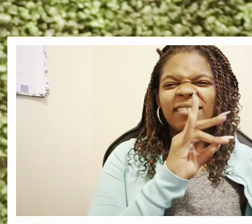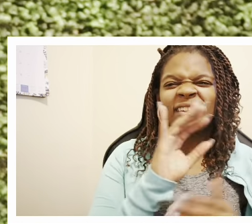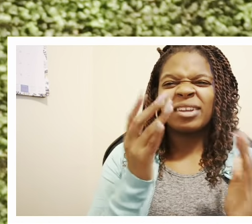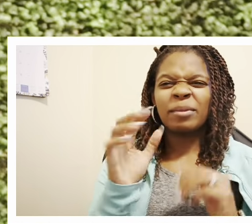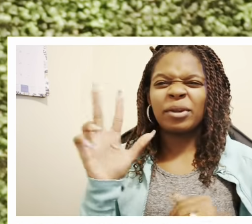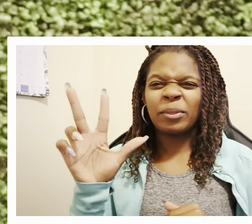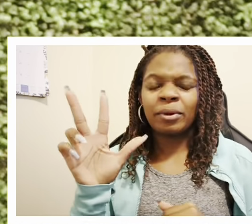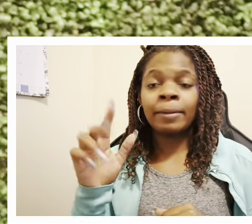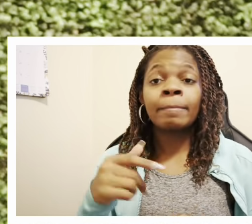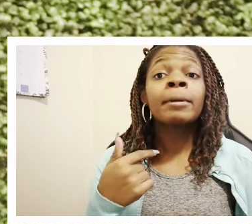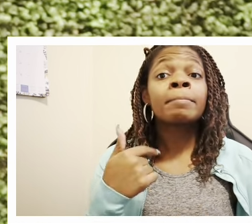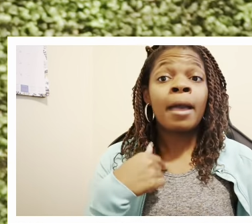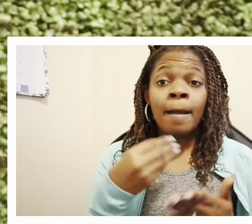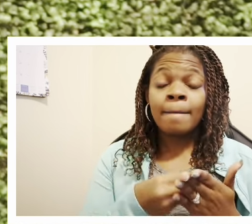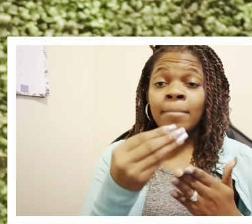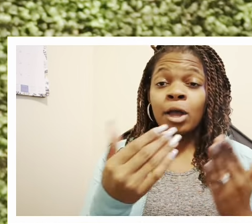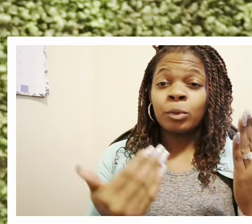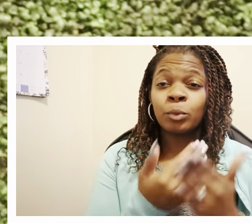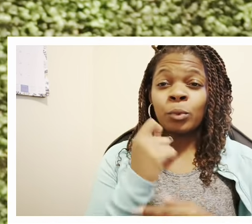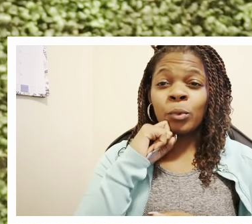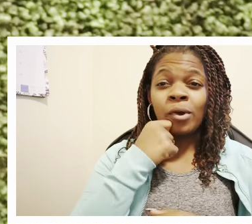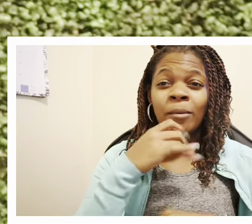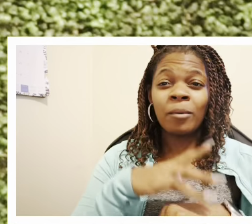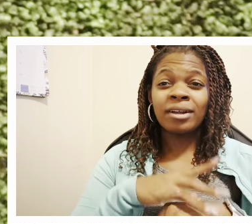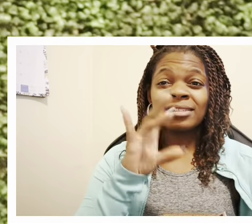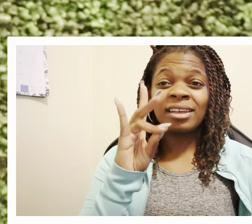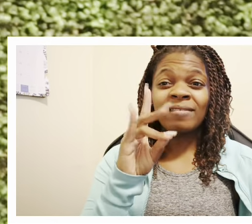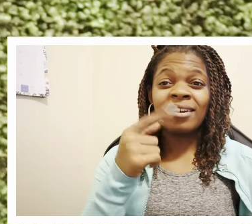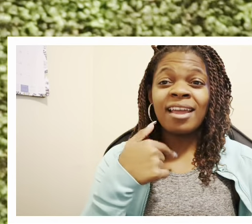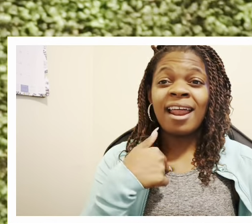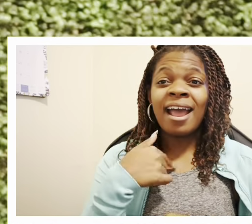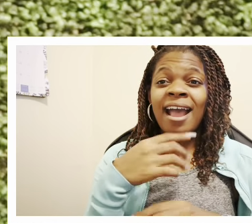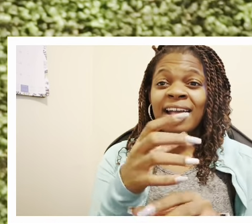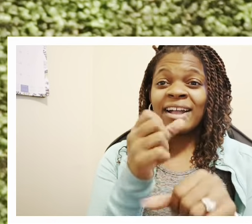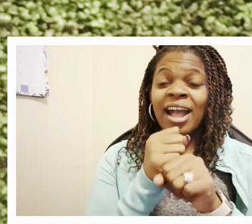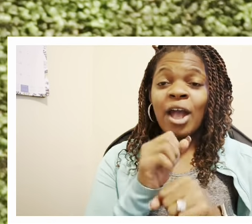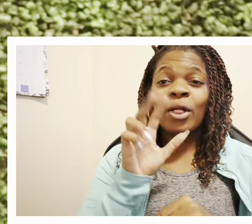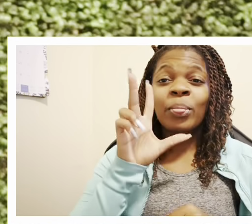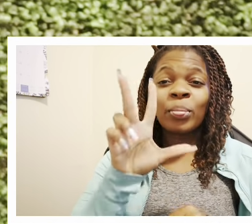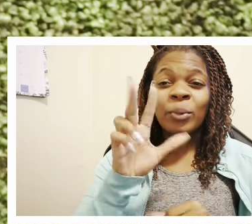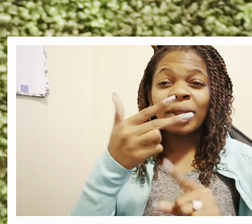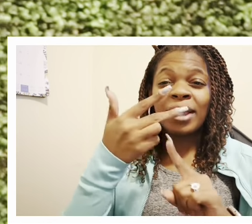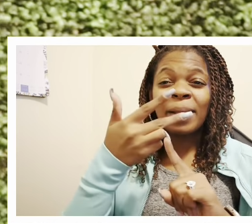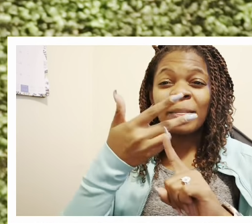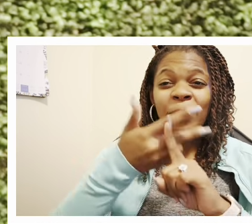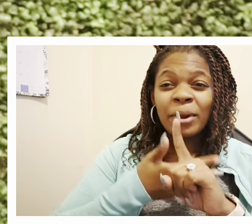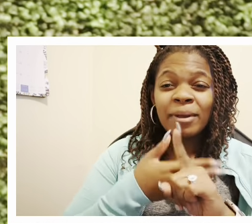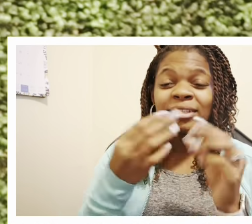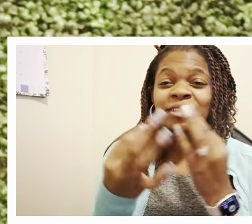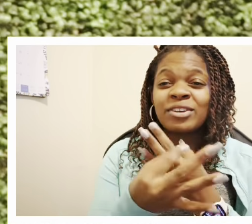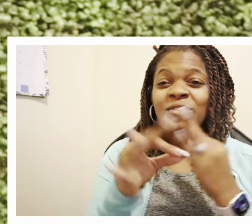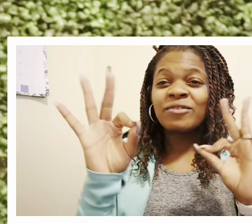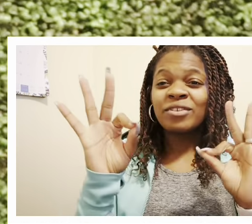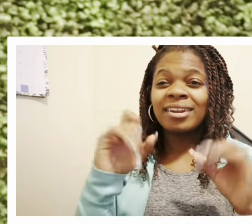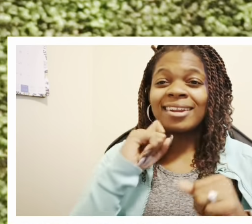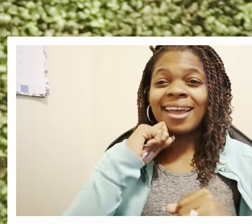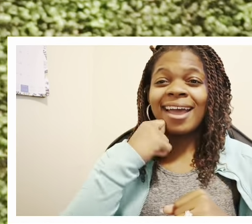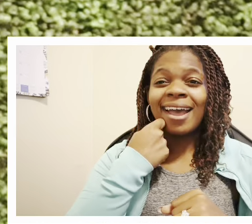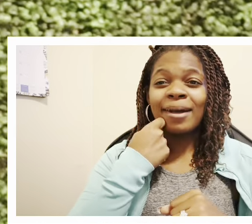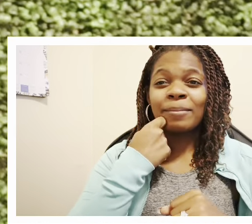which is nice. And then the Fitbit has one, it's called a guided workout program. It's called